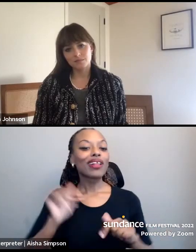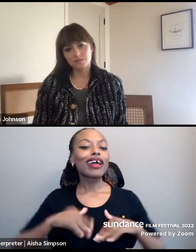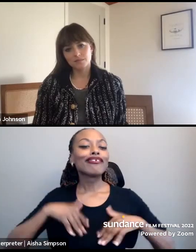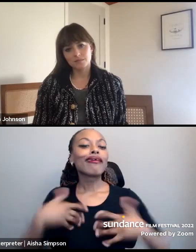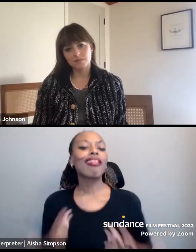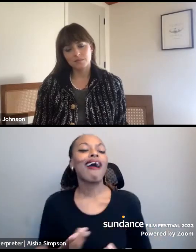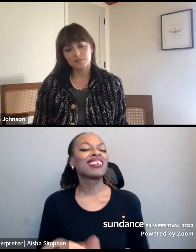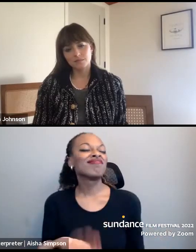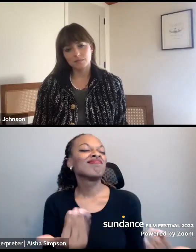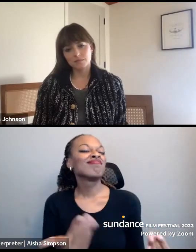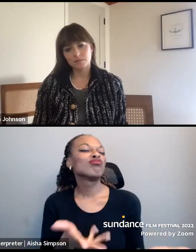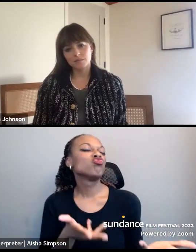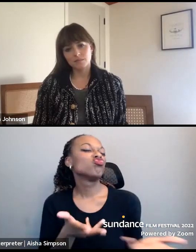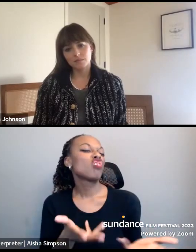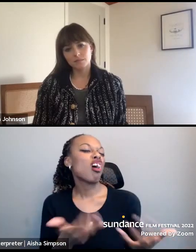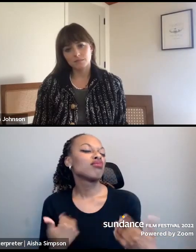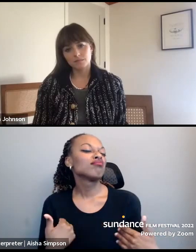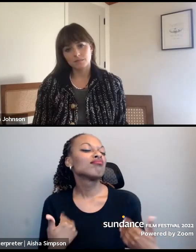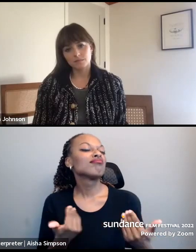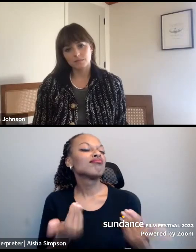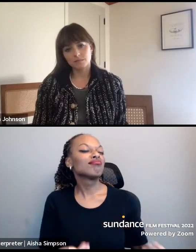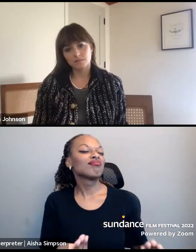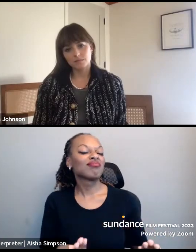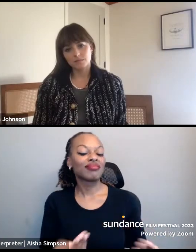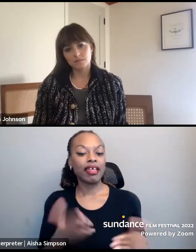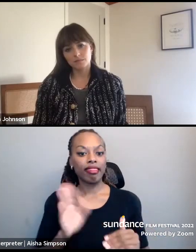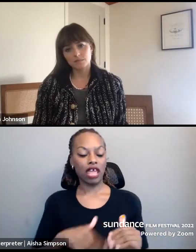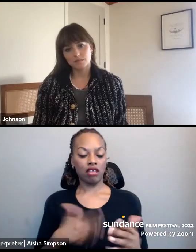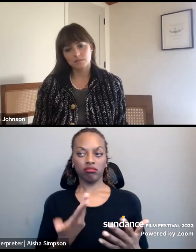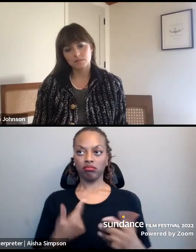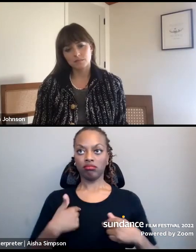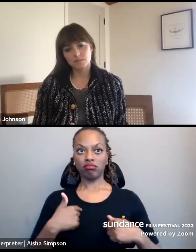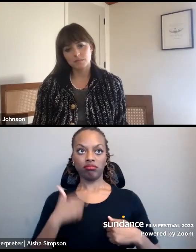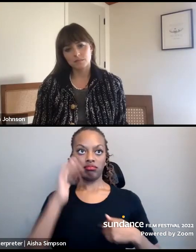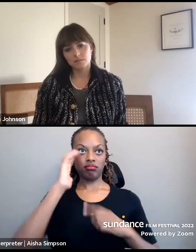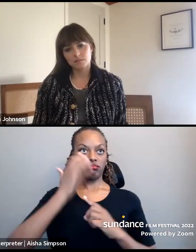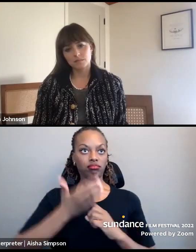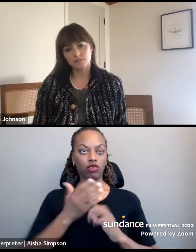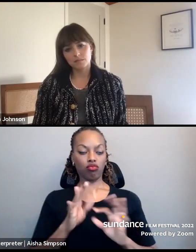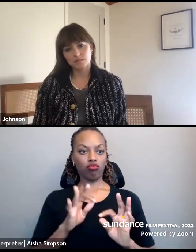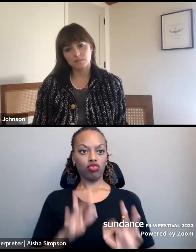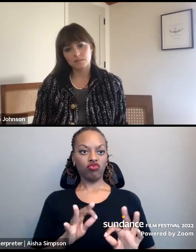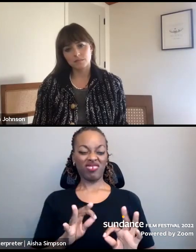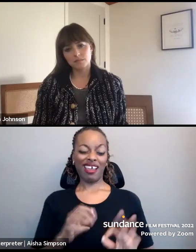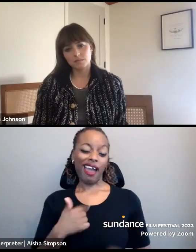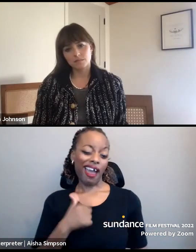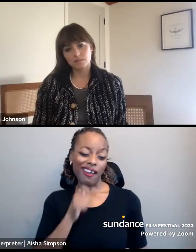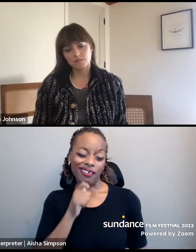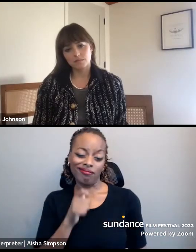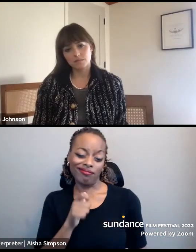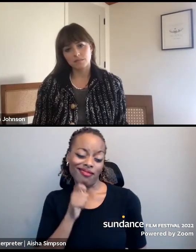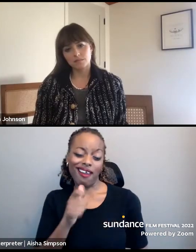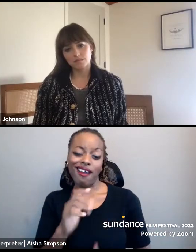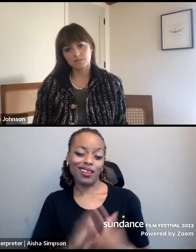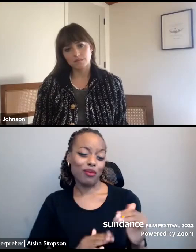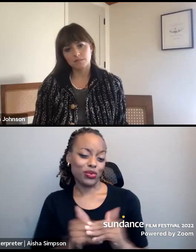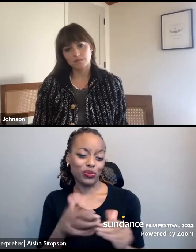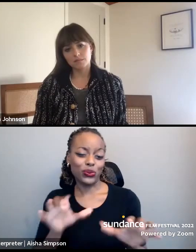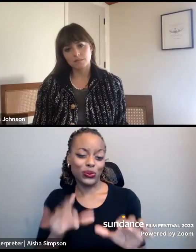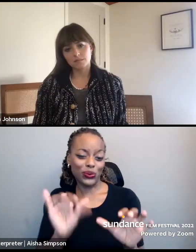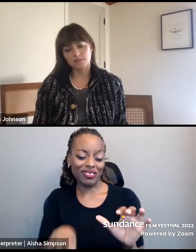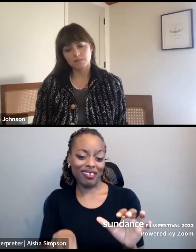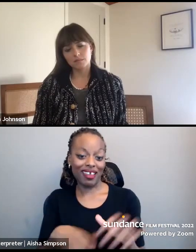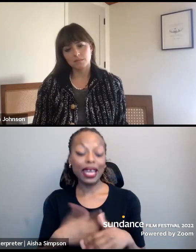it, as opposed to trying to hold and carry this image, which is very uncomfortable for me. So I really love for me,